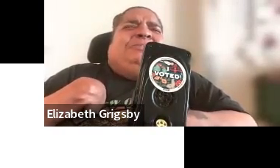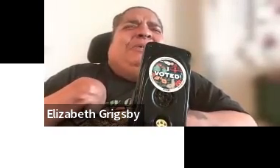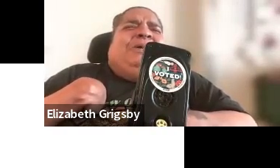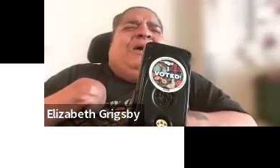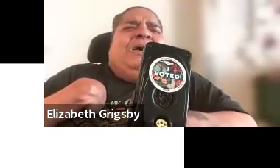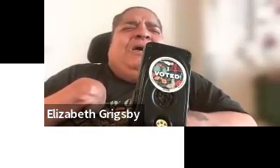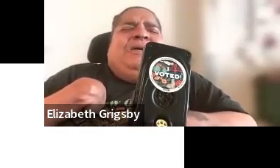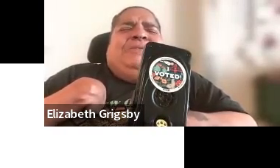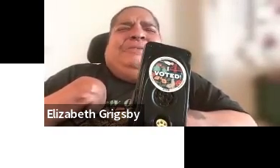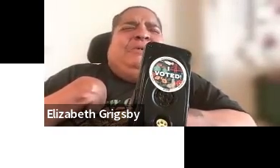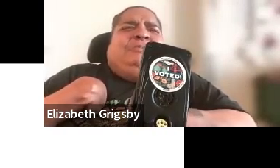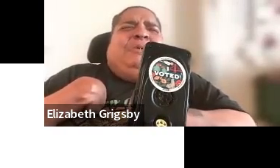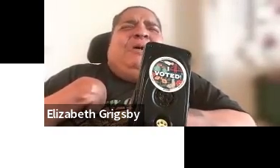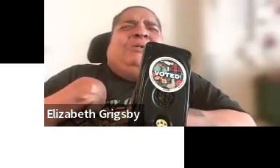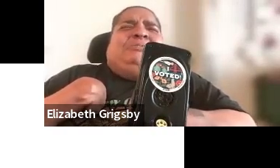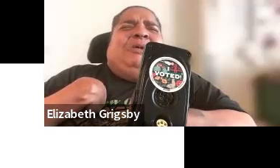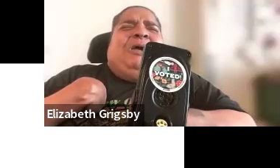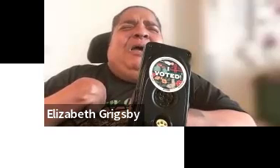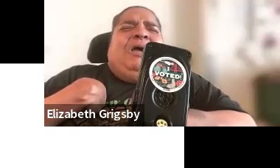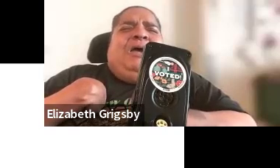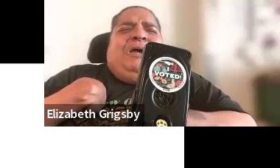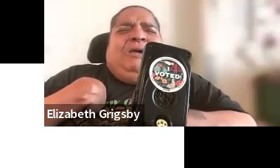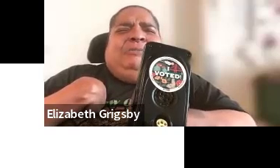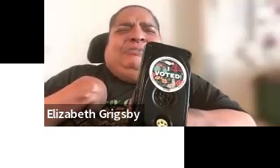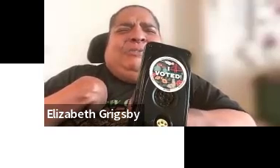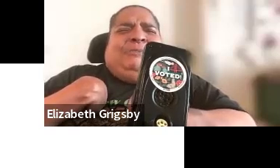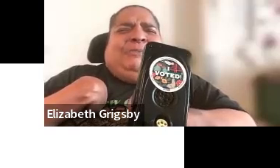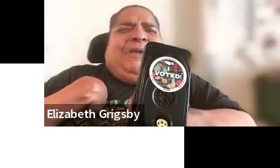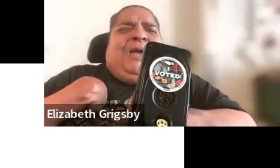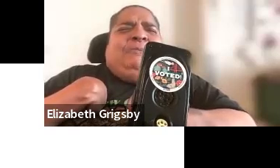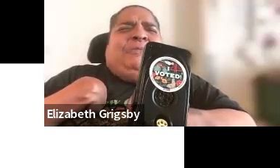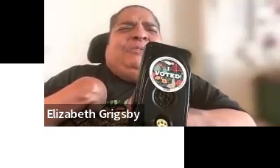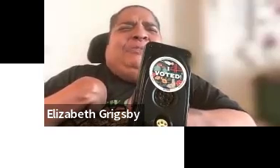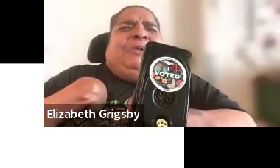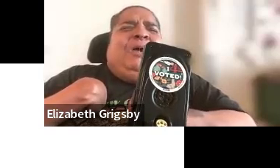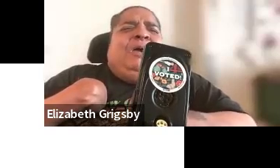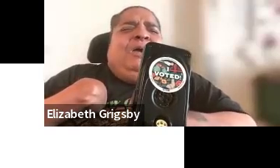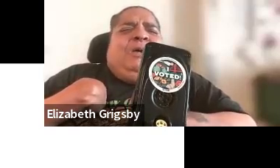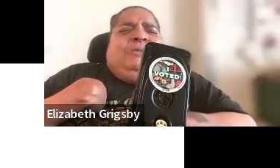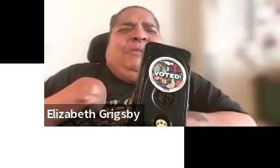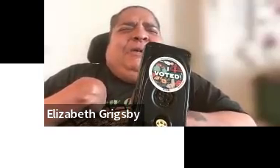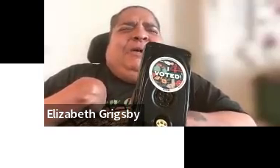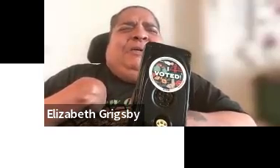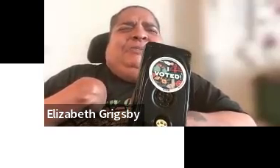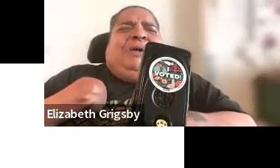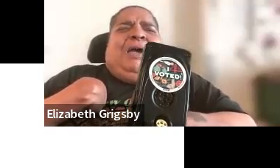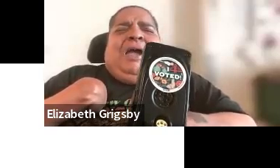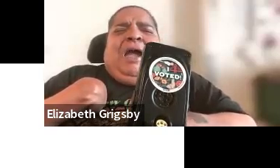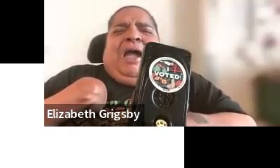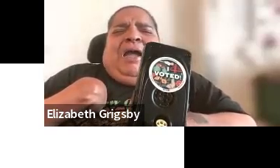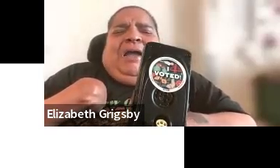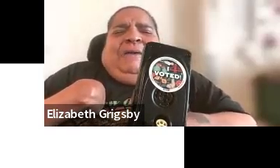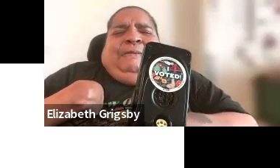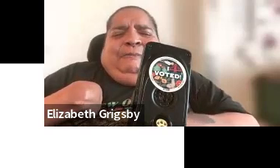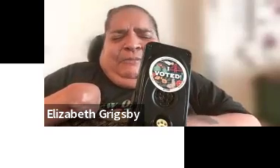like it's their fault if something happens. Because